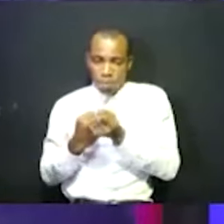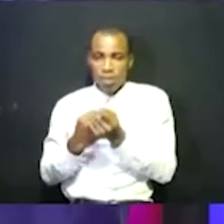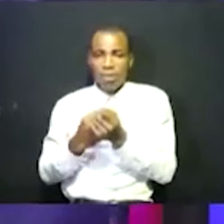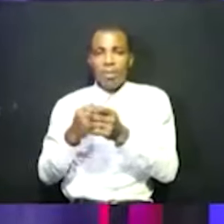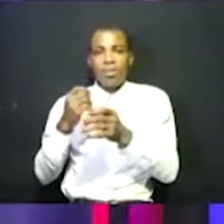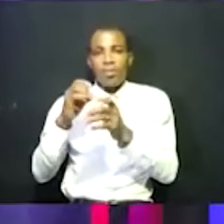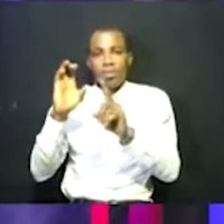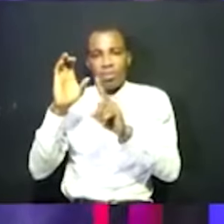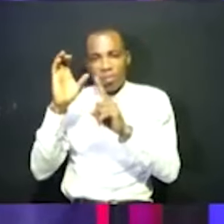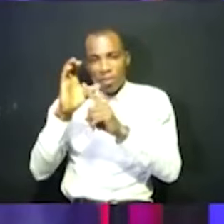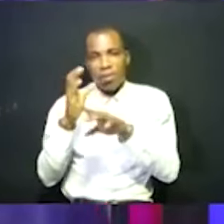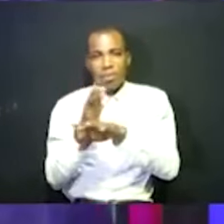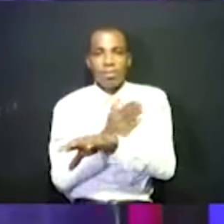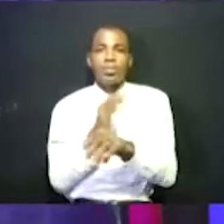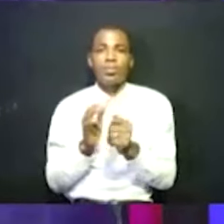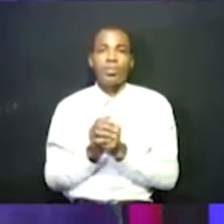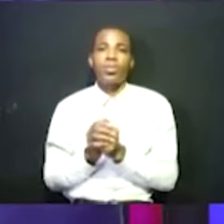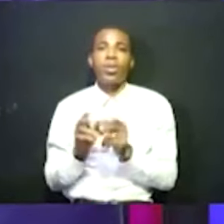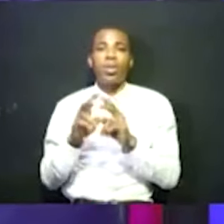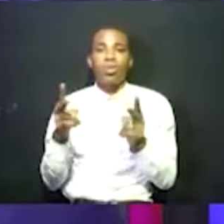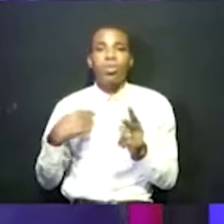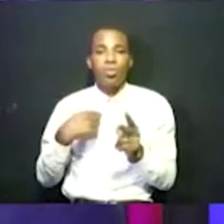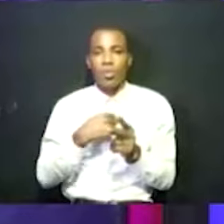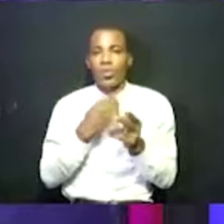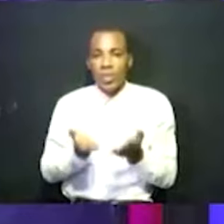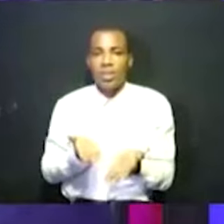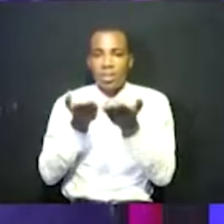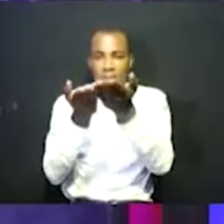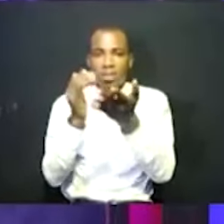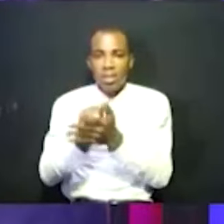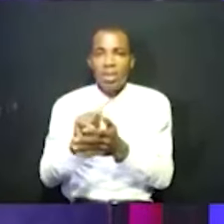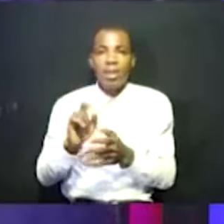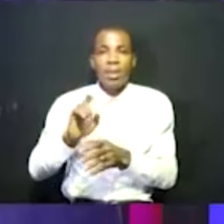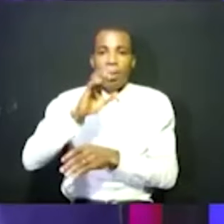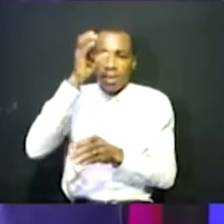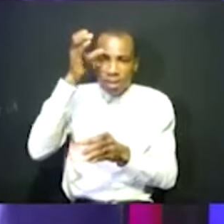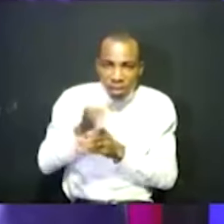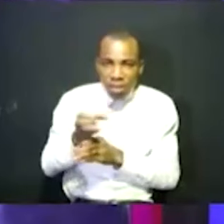That is why we suggested that we should pay attention to the home.